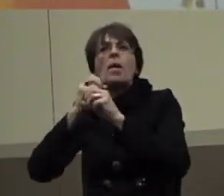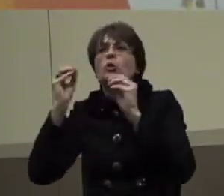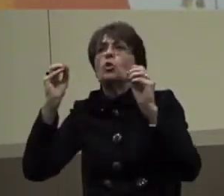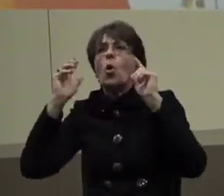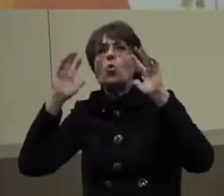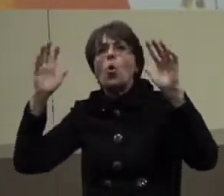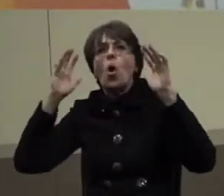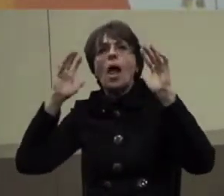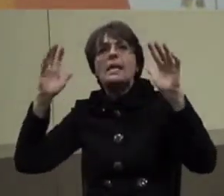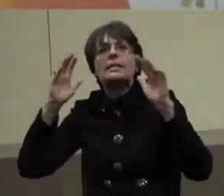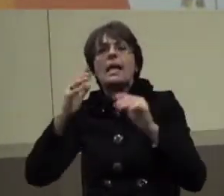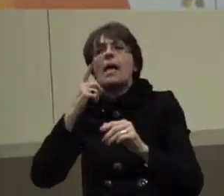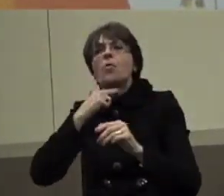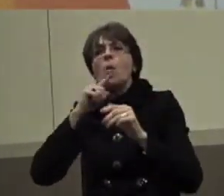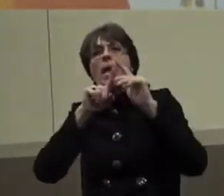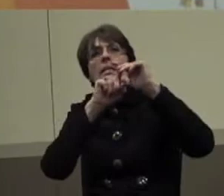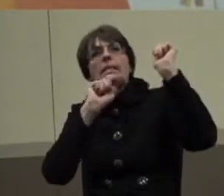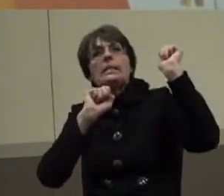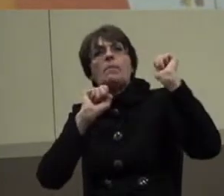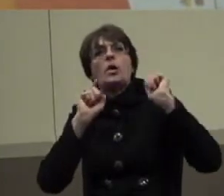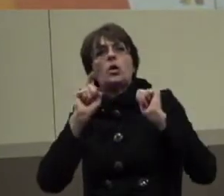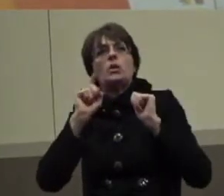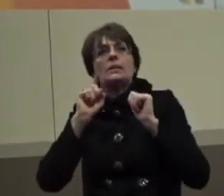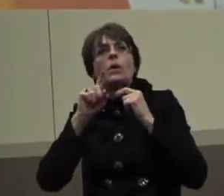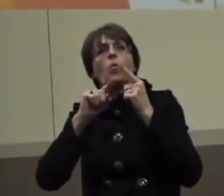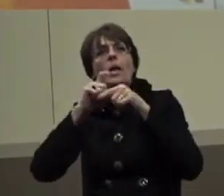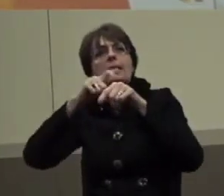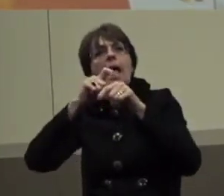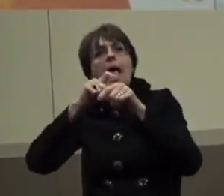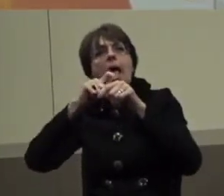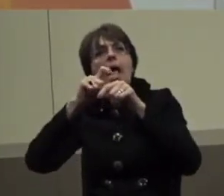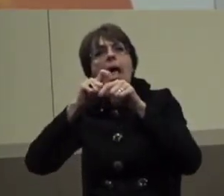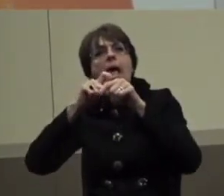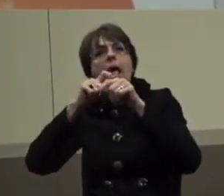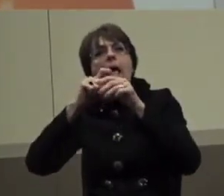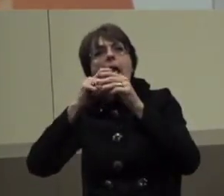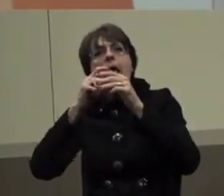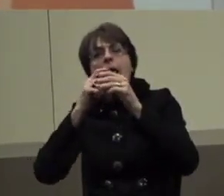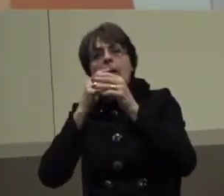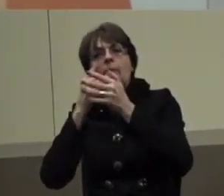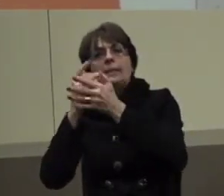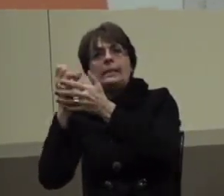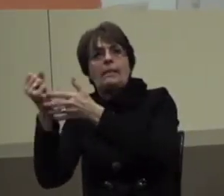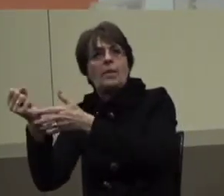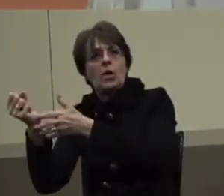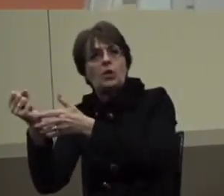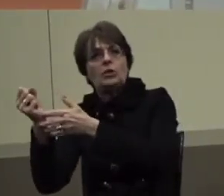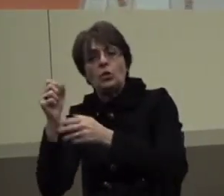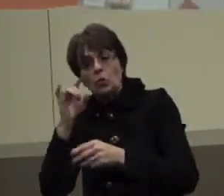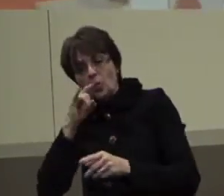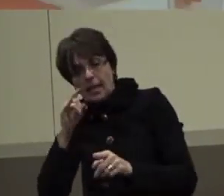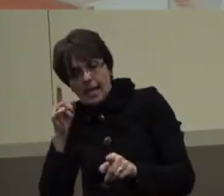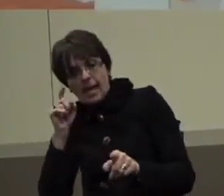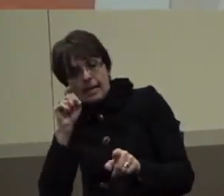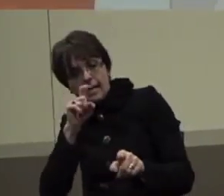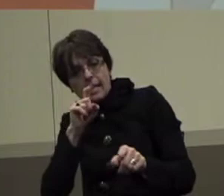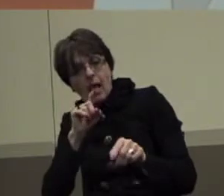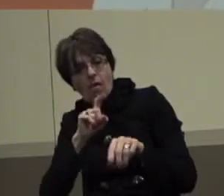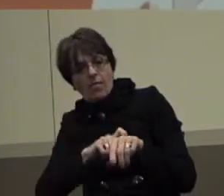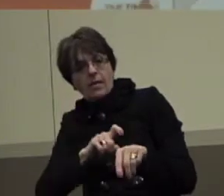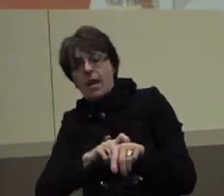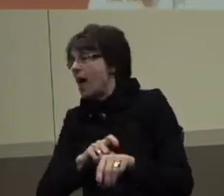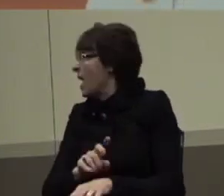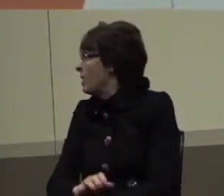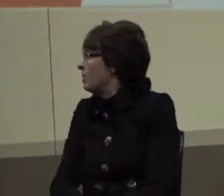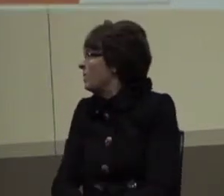And the red disappears as time disappears. So the kids can tell that time is, and they have, you